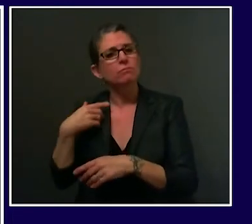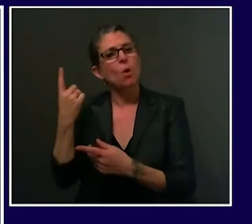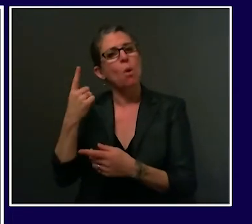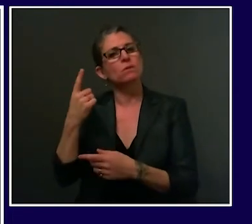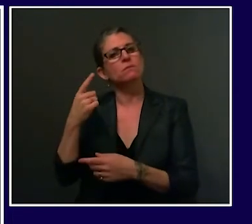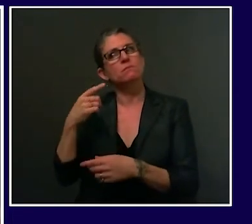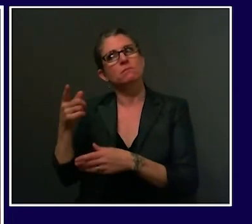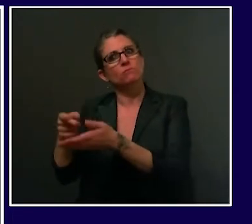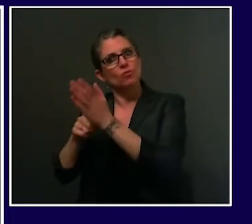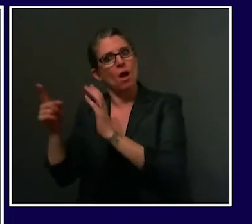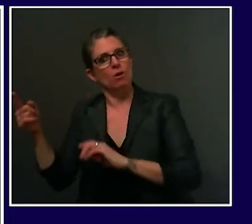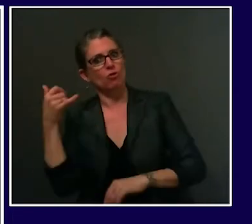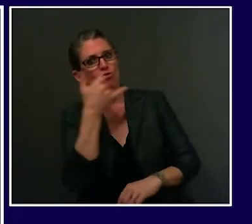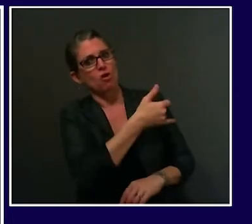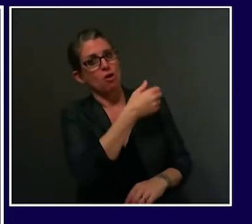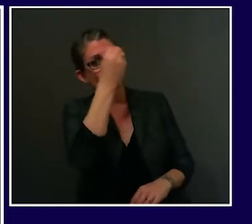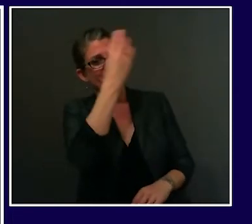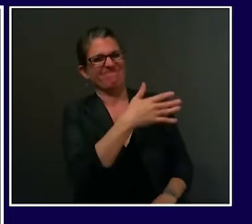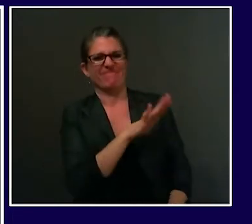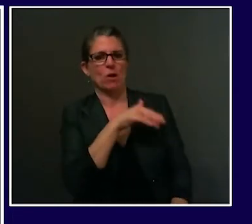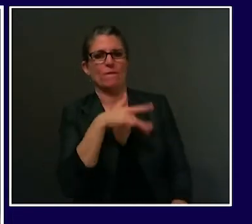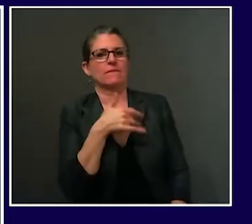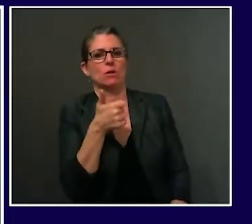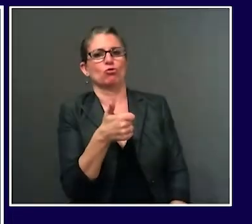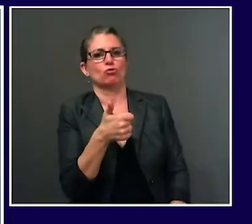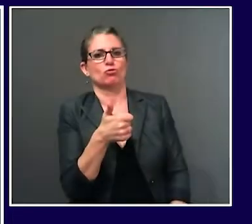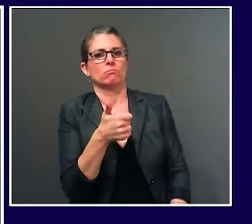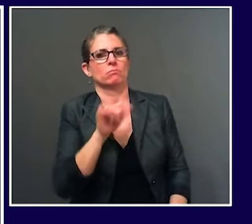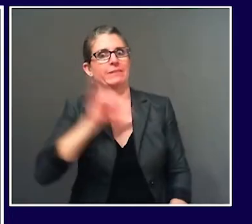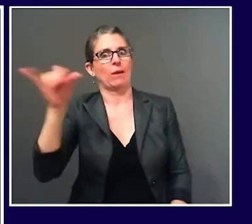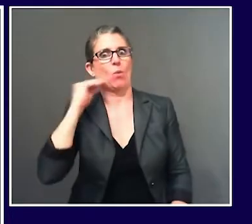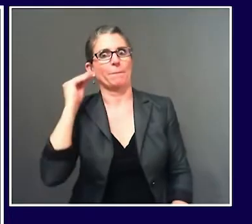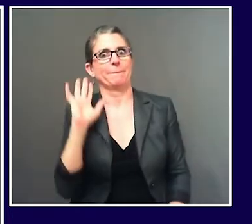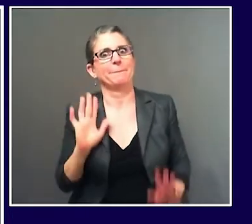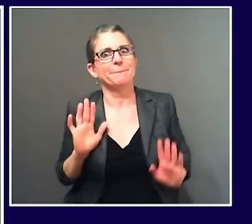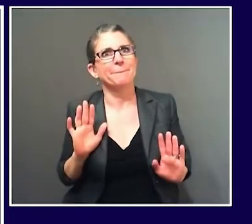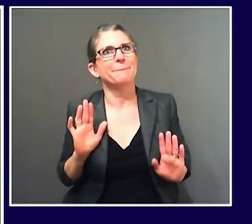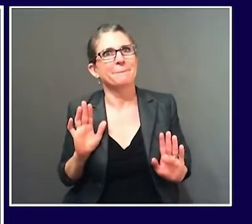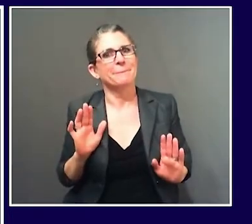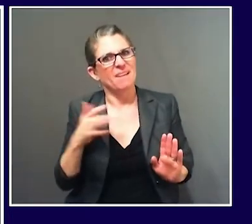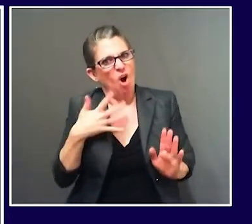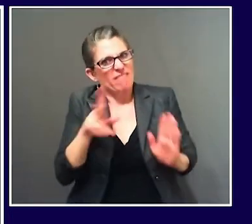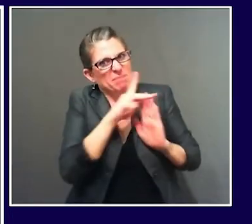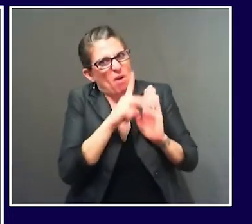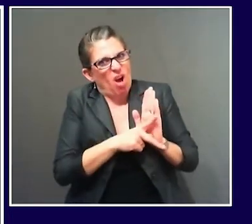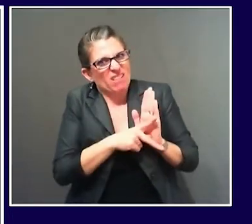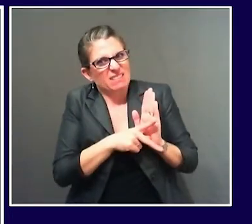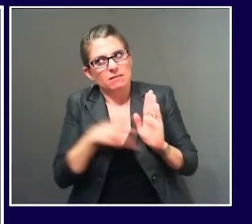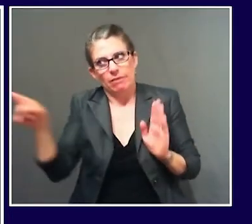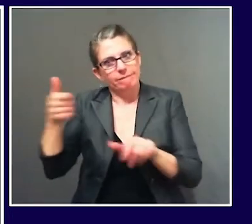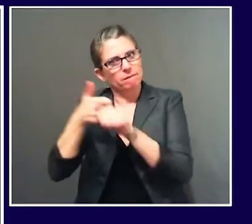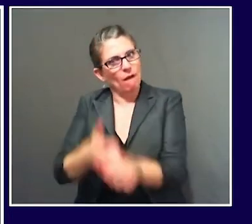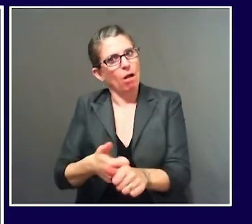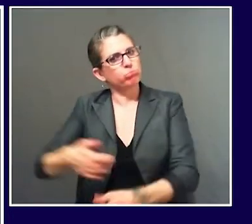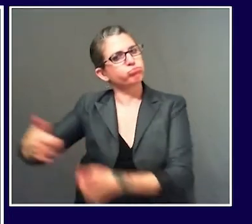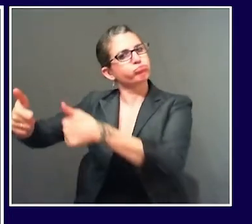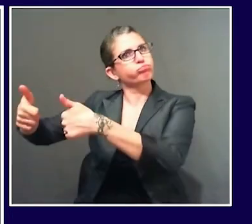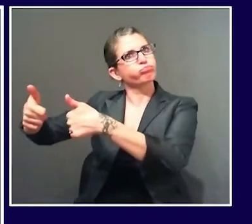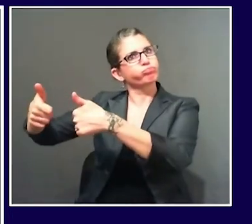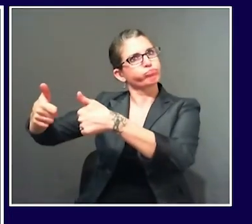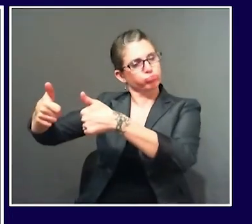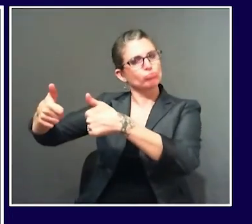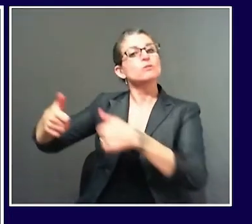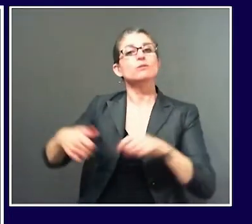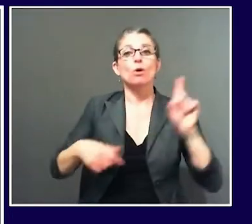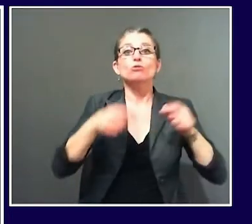in and report that you're feeling well. So they followed those protocols and notified Director Rogers and his team. I